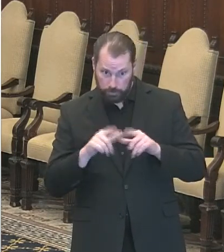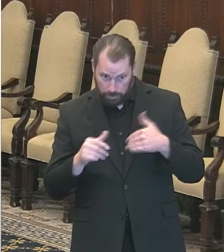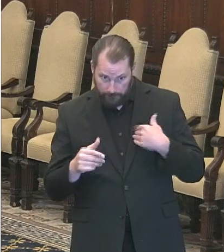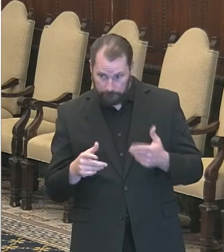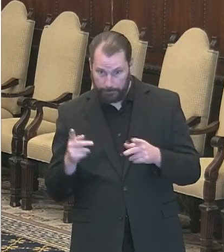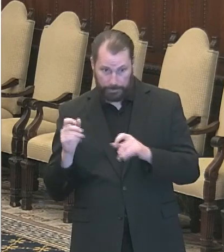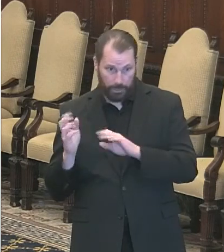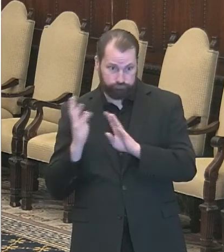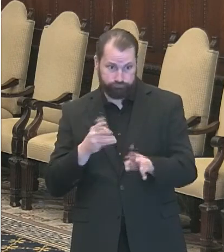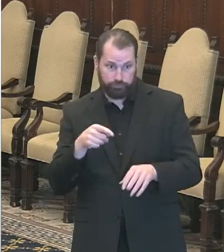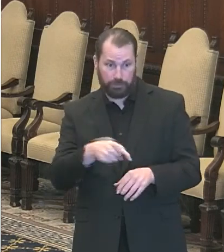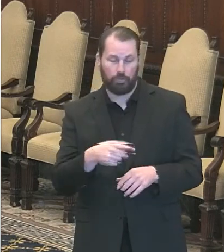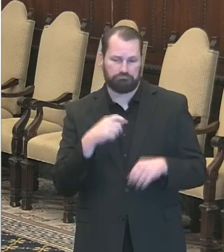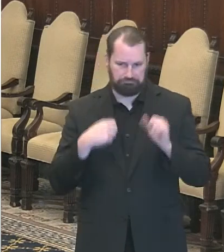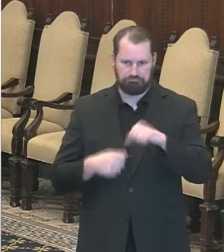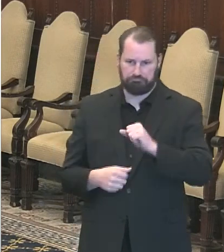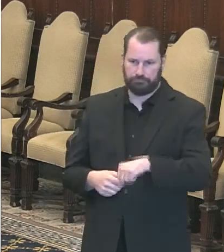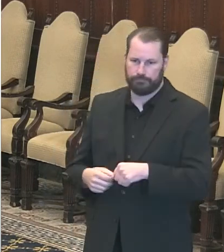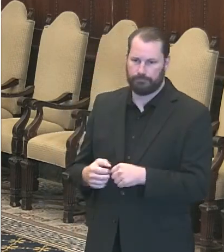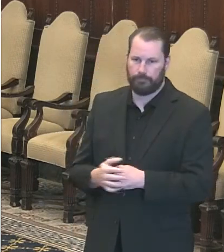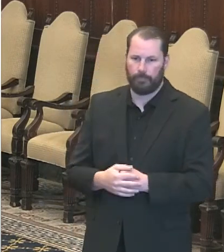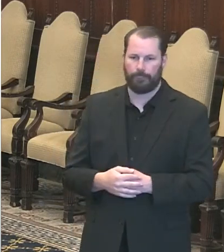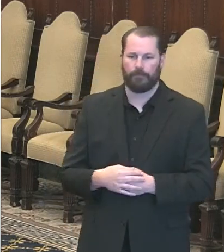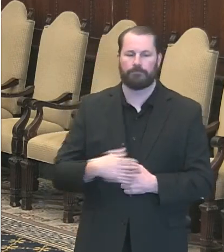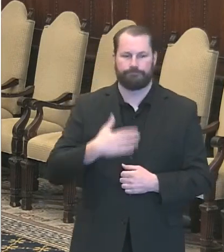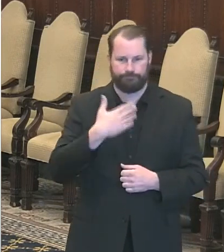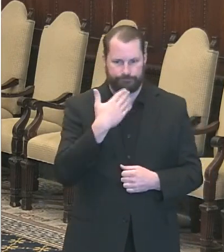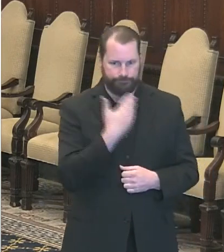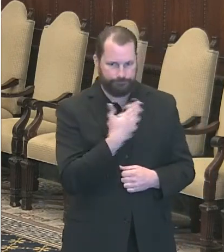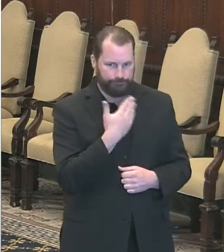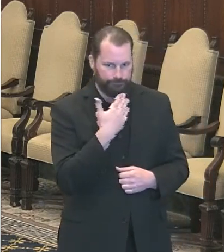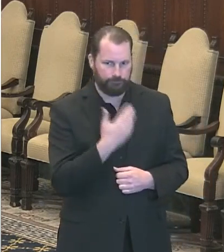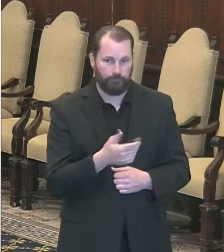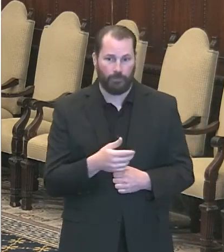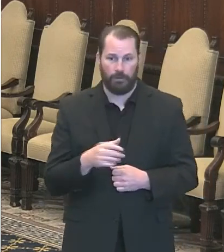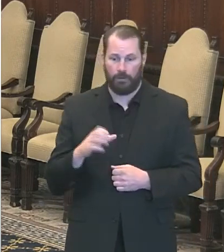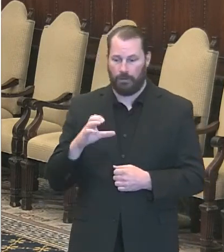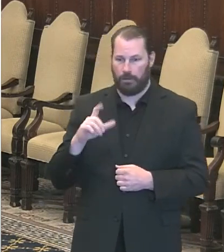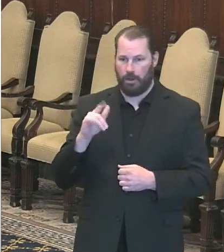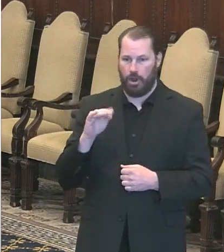Thanks, Joe. We are going to go to Claudia Vargas now of NBC 10.